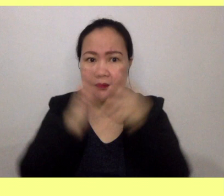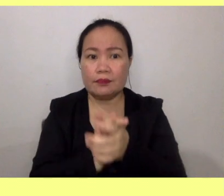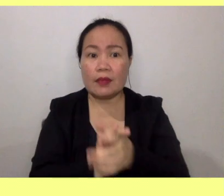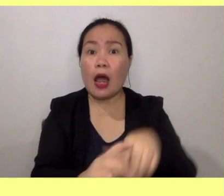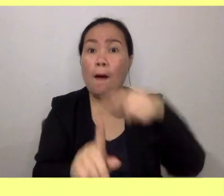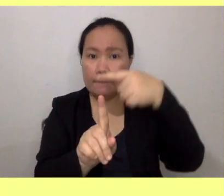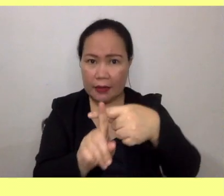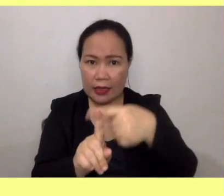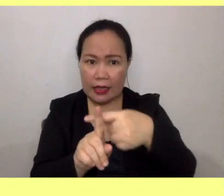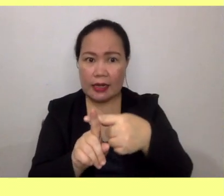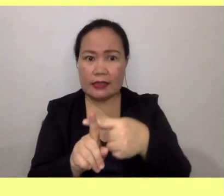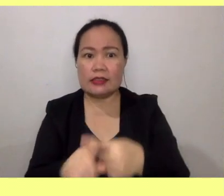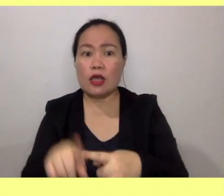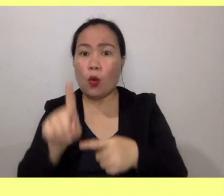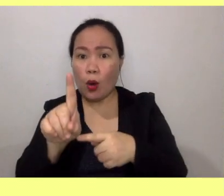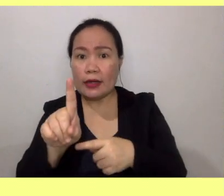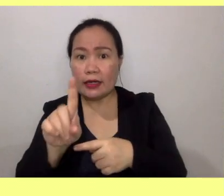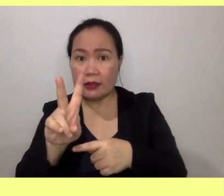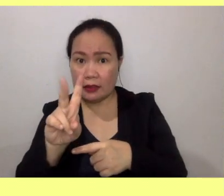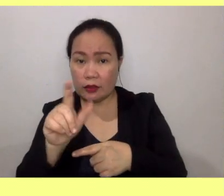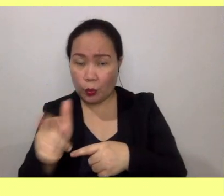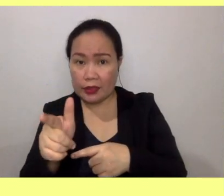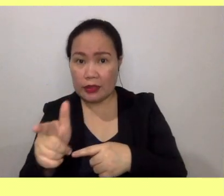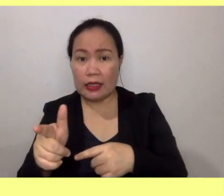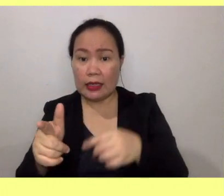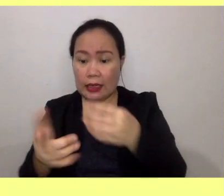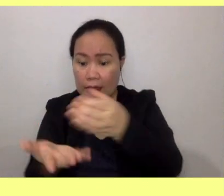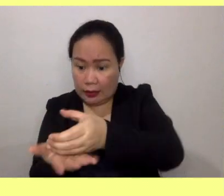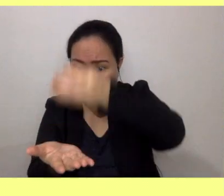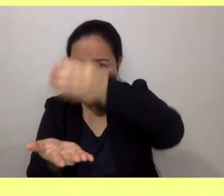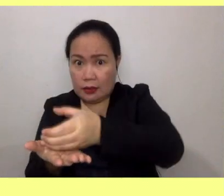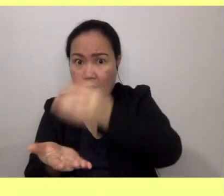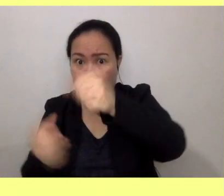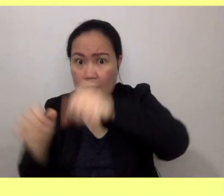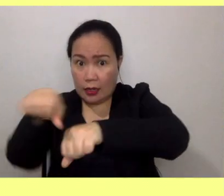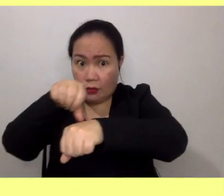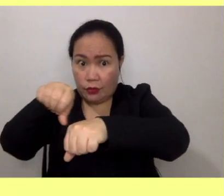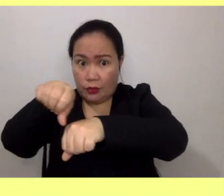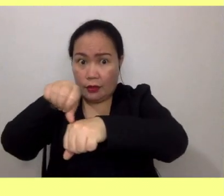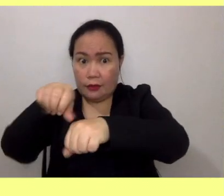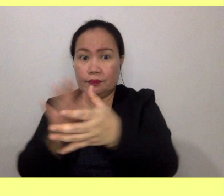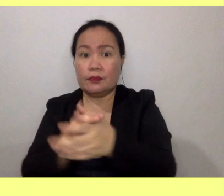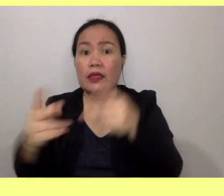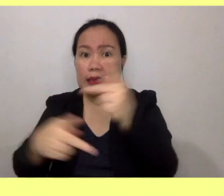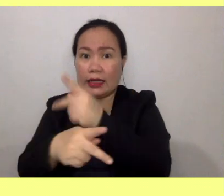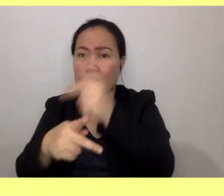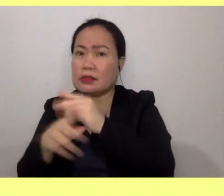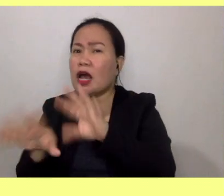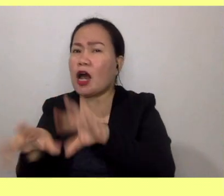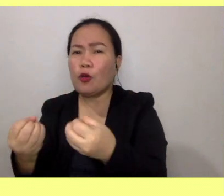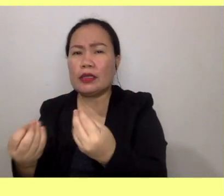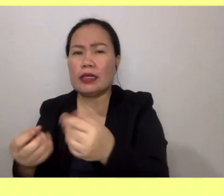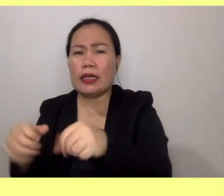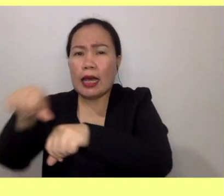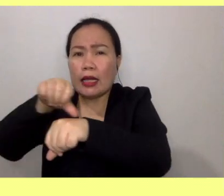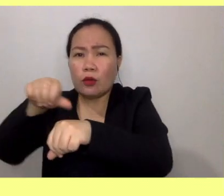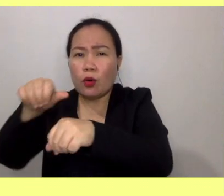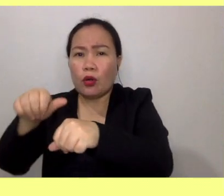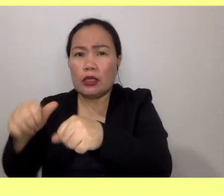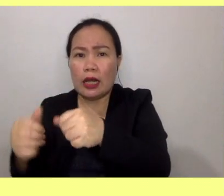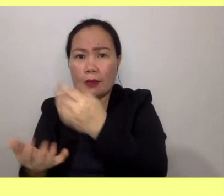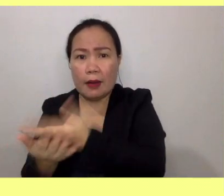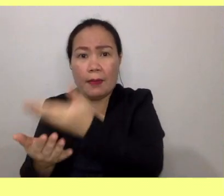half gallon of alcohol, that is 120. Ita-times natin siya kung ilan ng alcohol